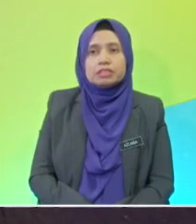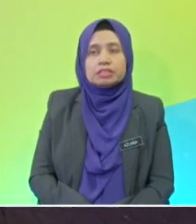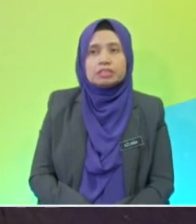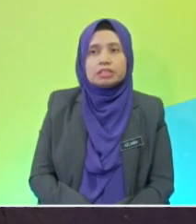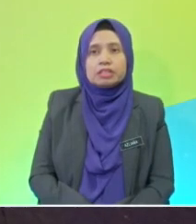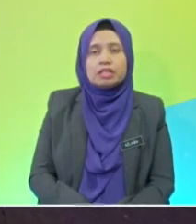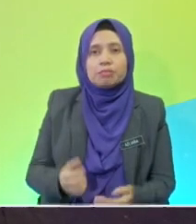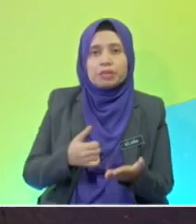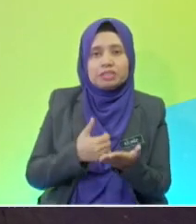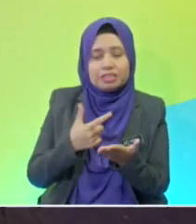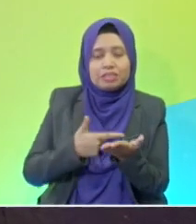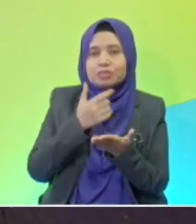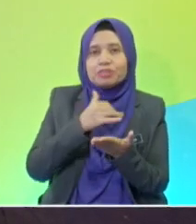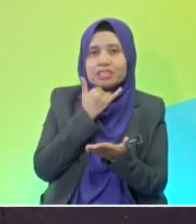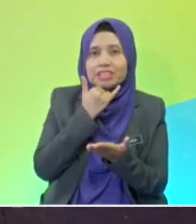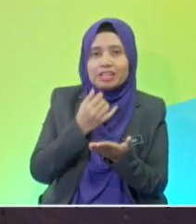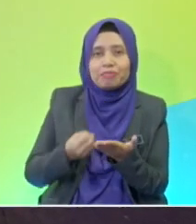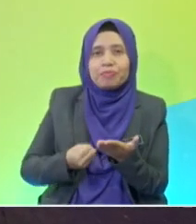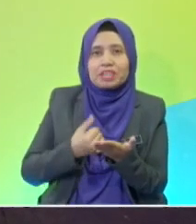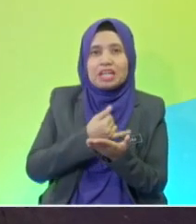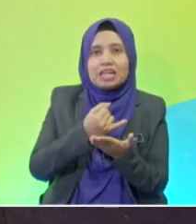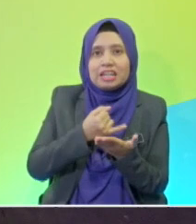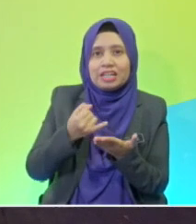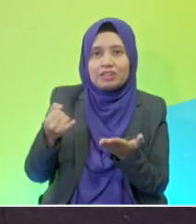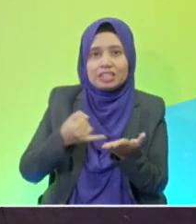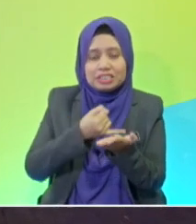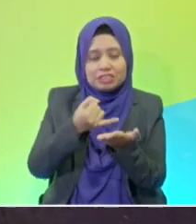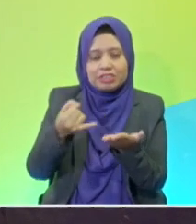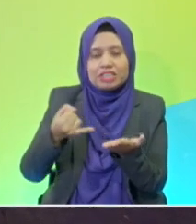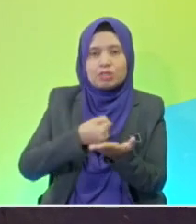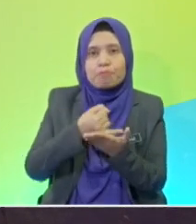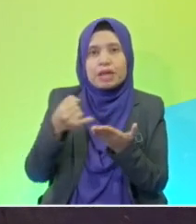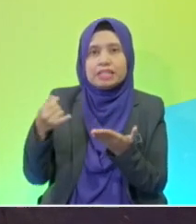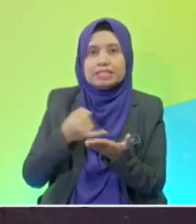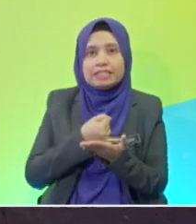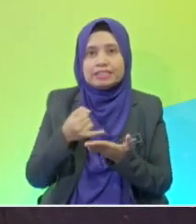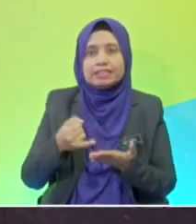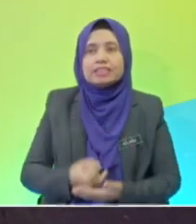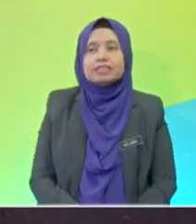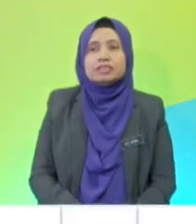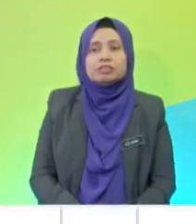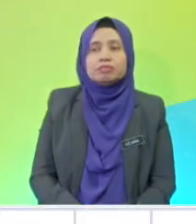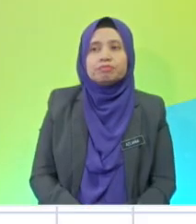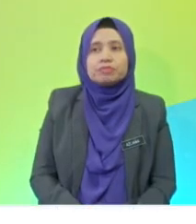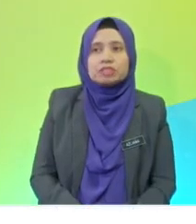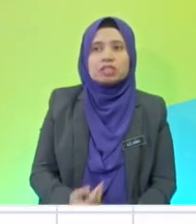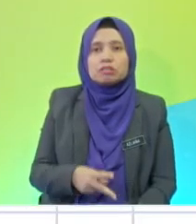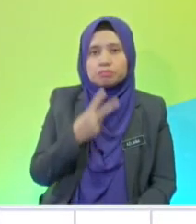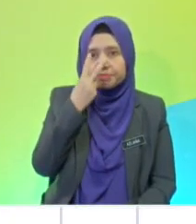Oh, what is this? It's small, black in color. Wow, that looks like... Pupils, anyone wants to